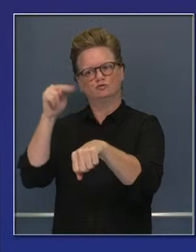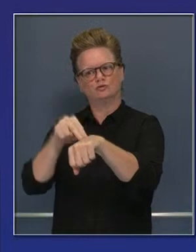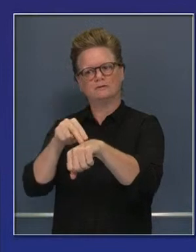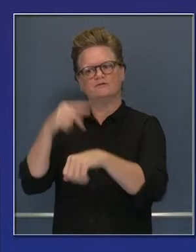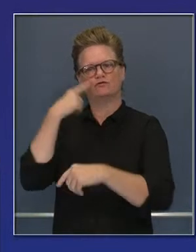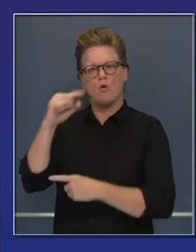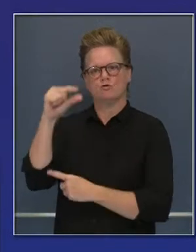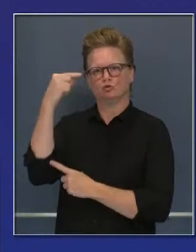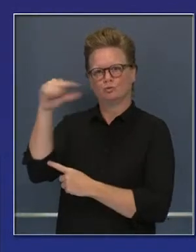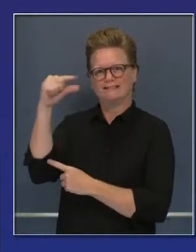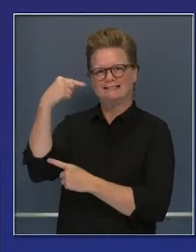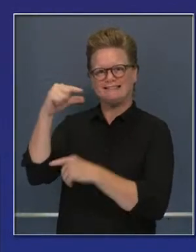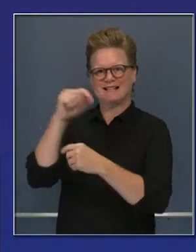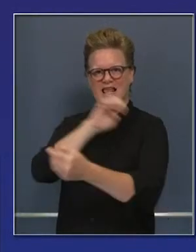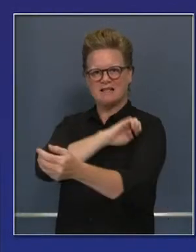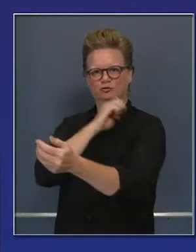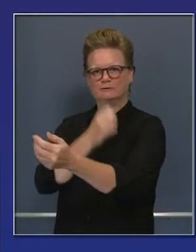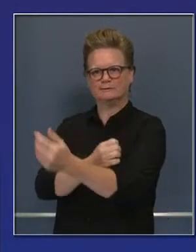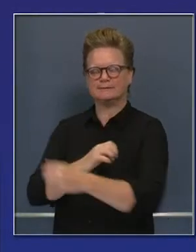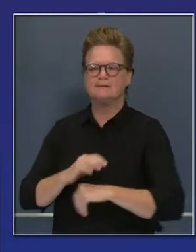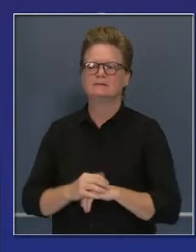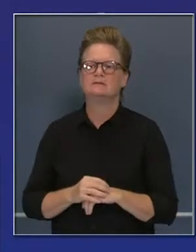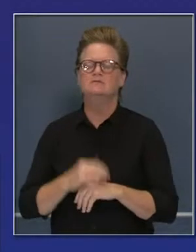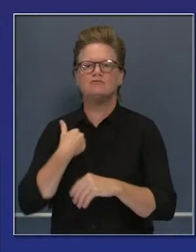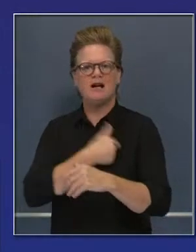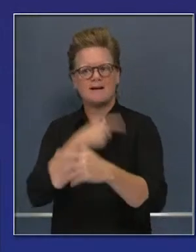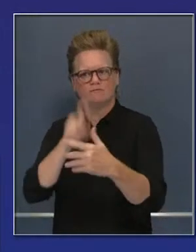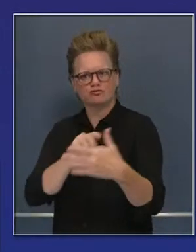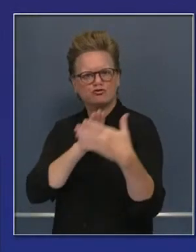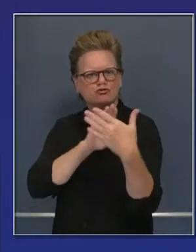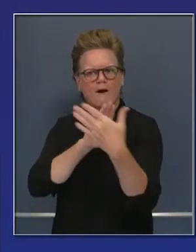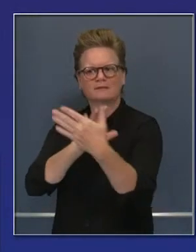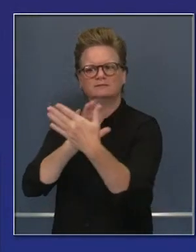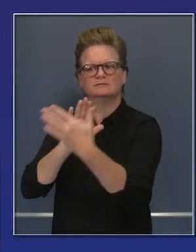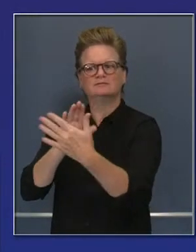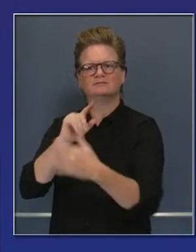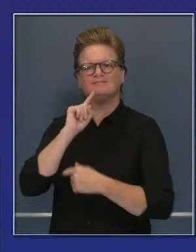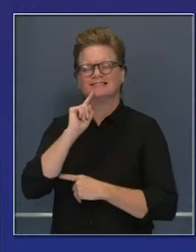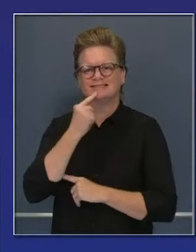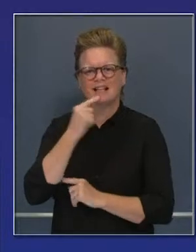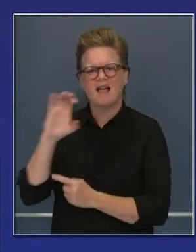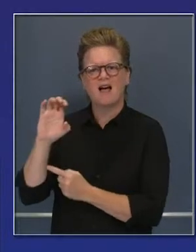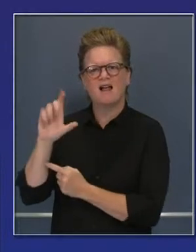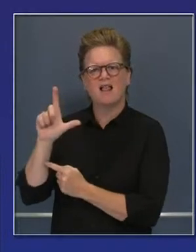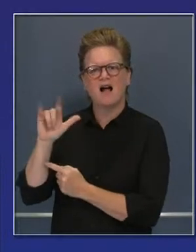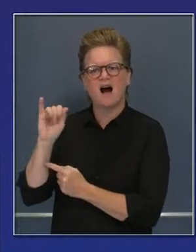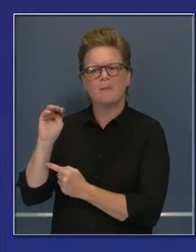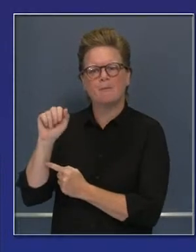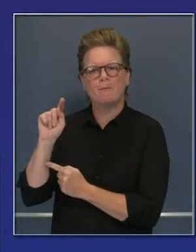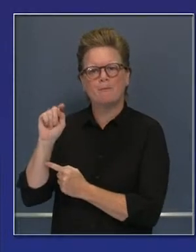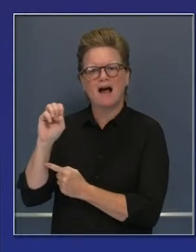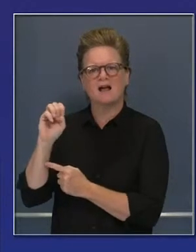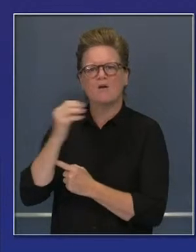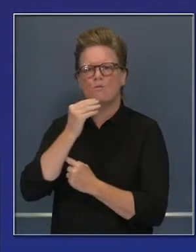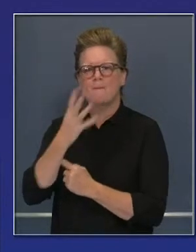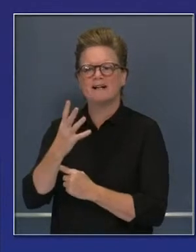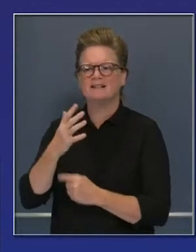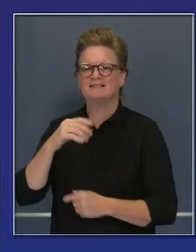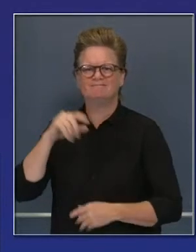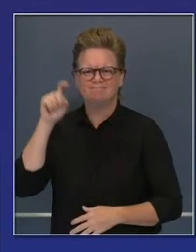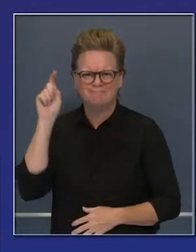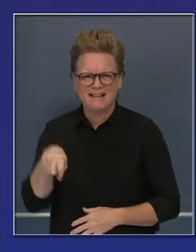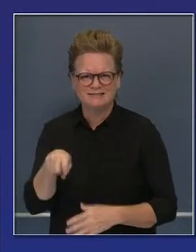just nationally, in terms of addressing the issue of climate change head on. And so I just want folks to know that